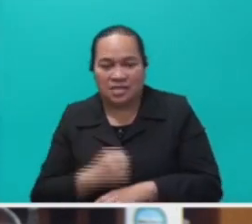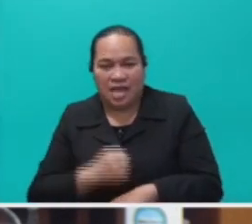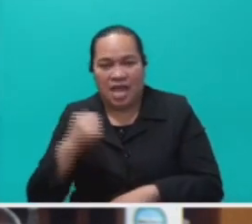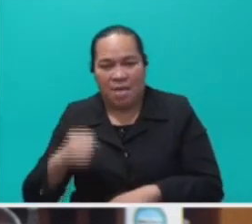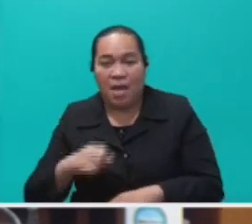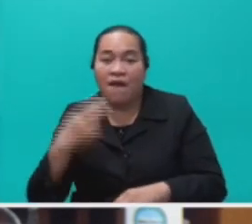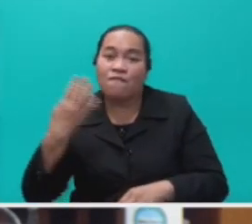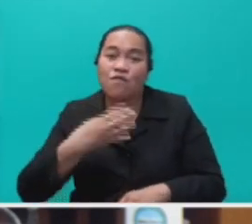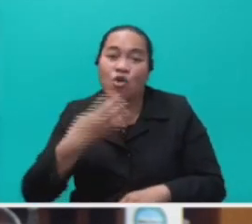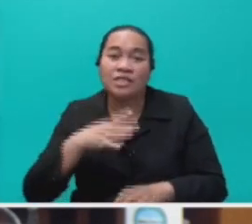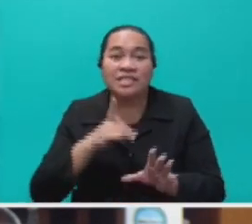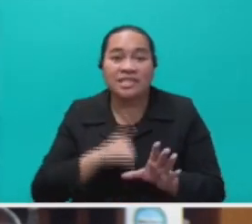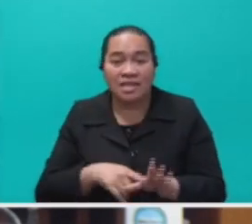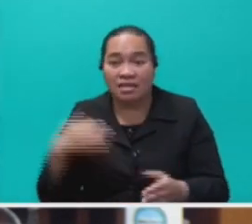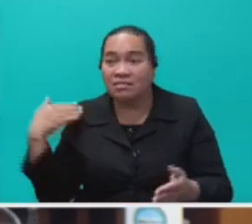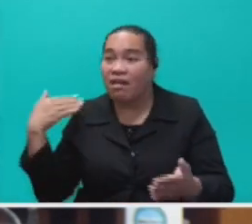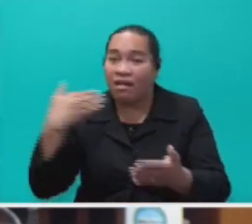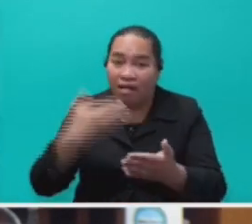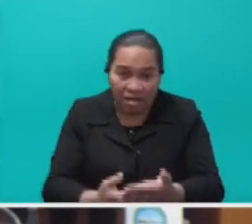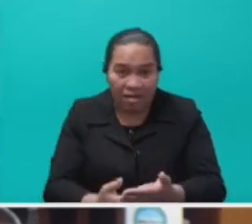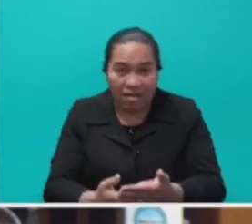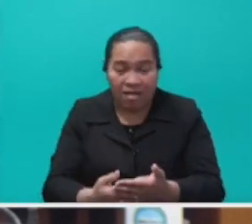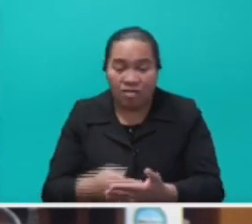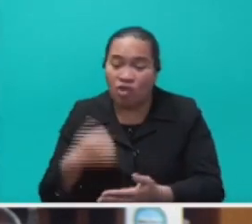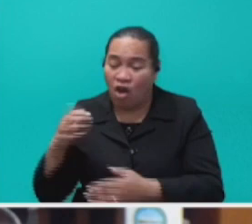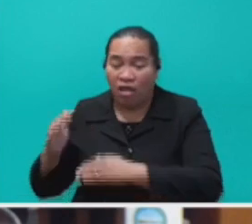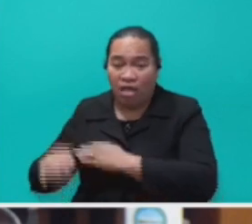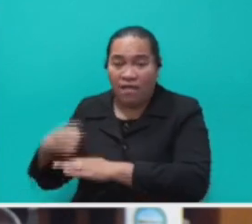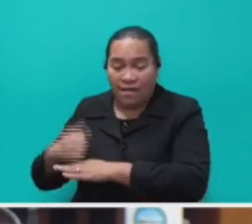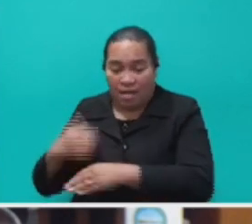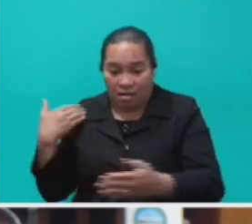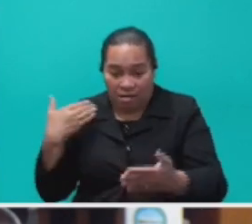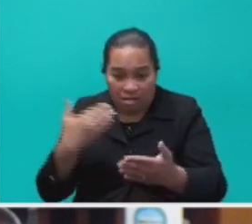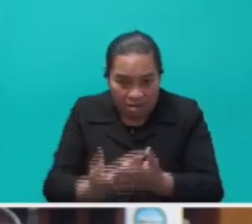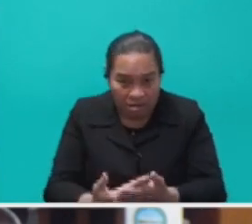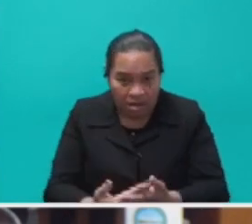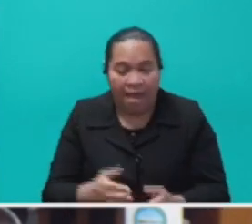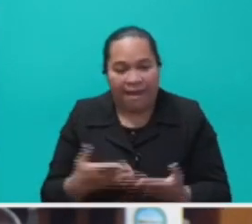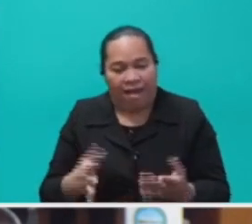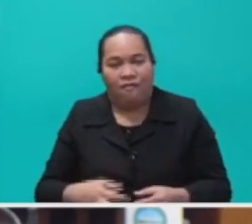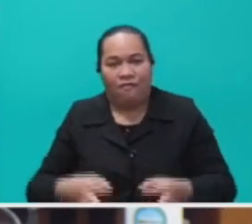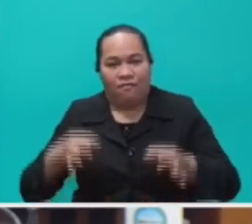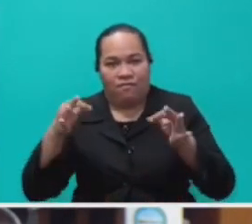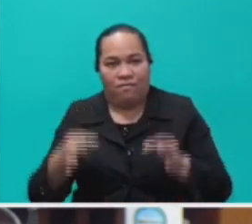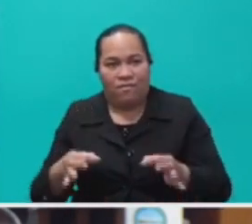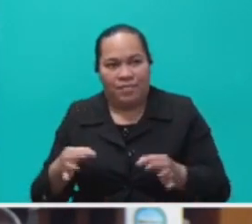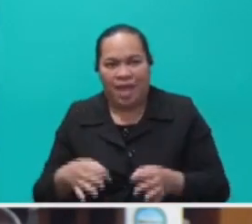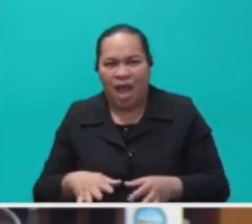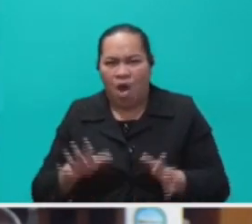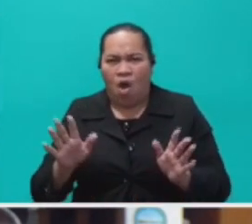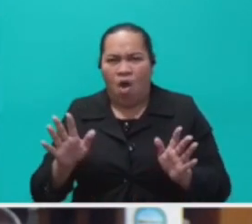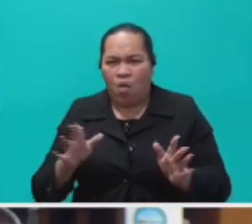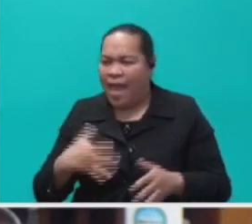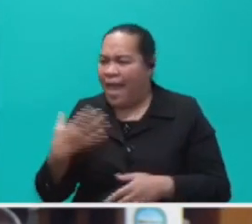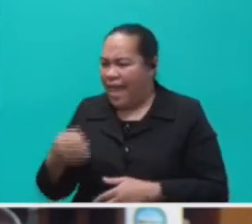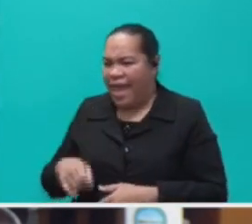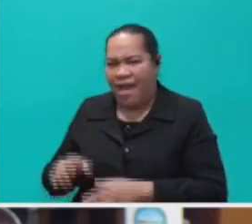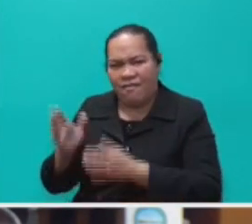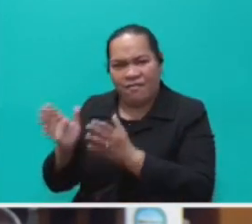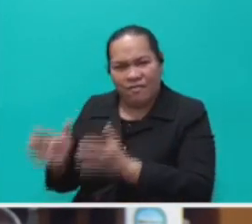years, almost 14 years, later, to finally decide, wait, hold on a minute, we've got an anti-rot